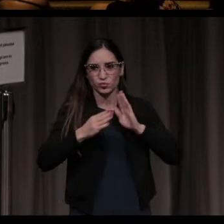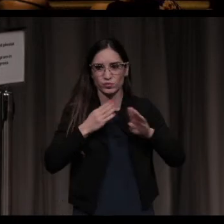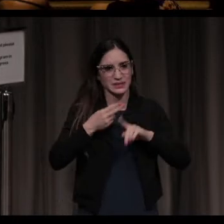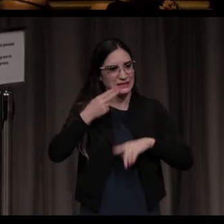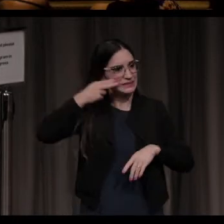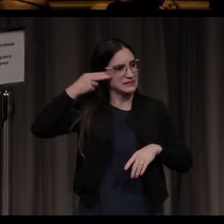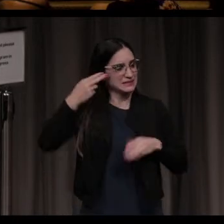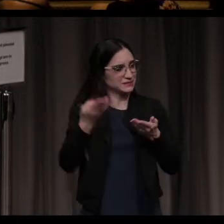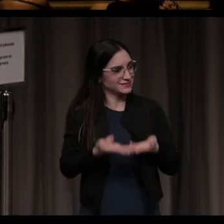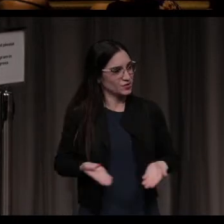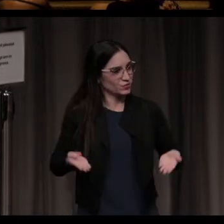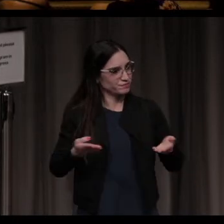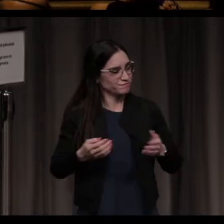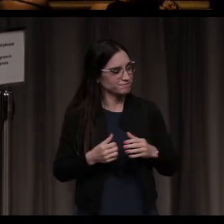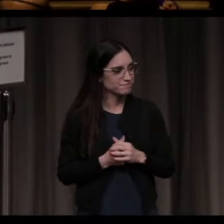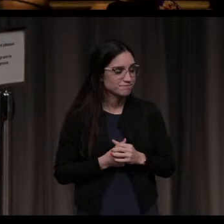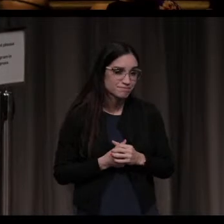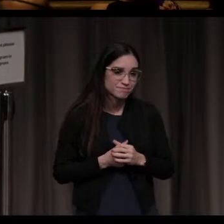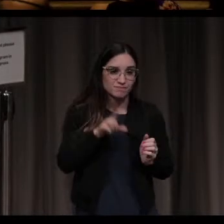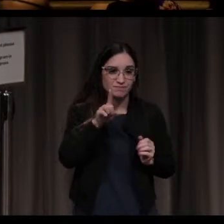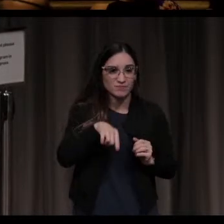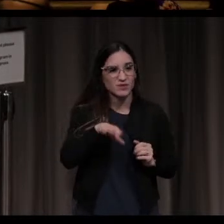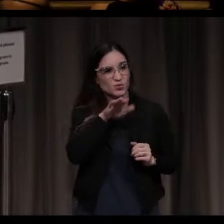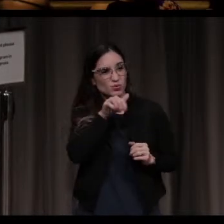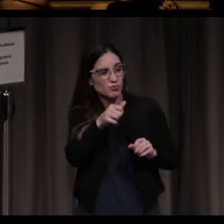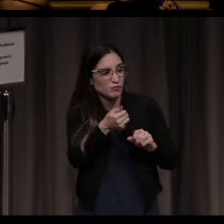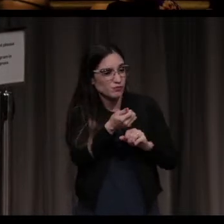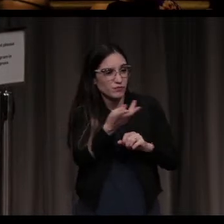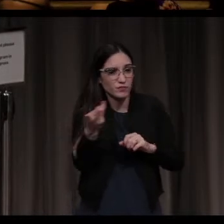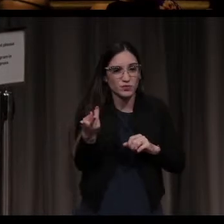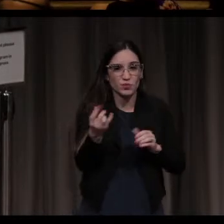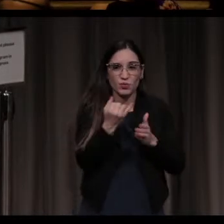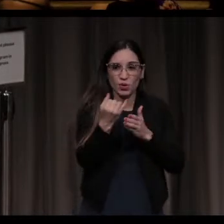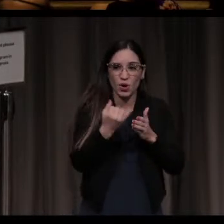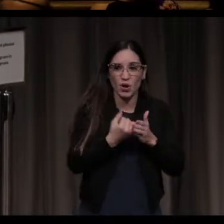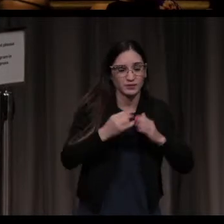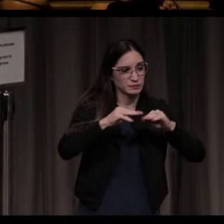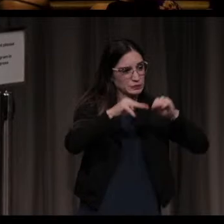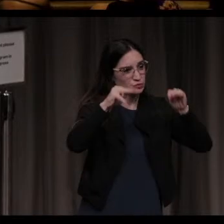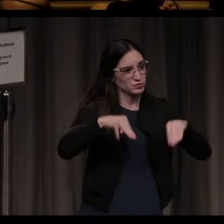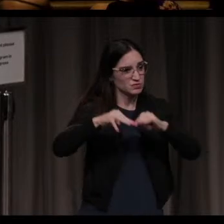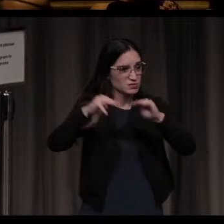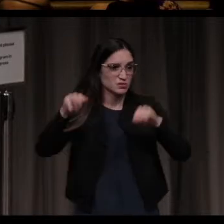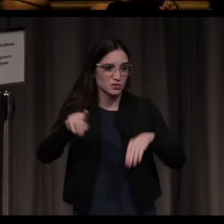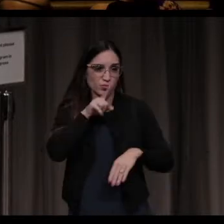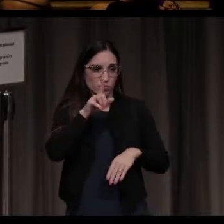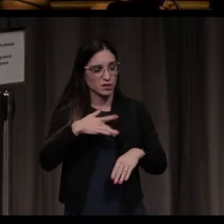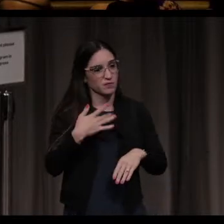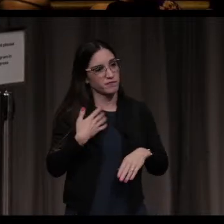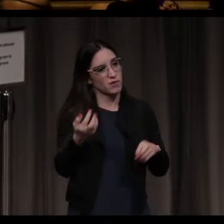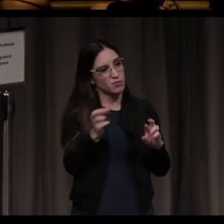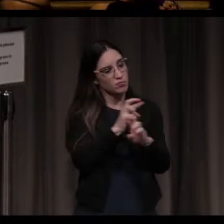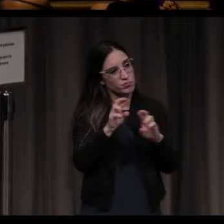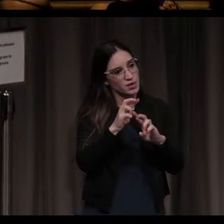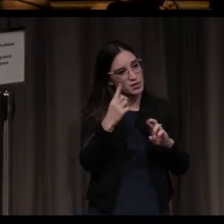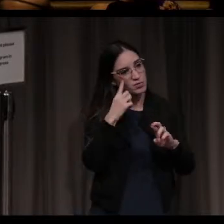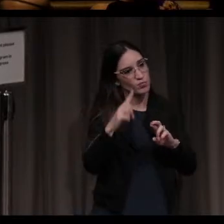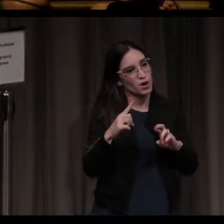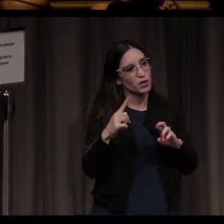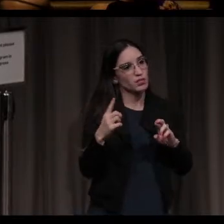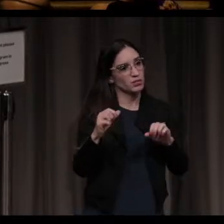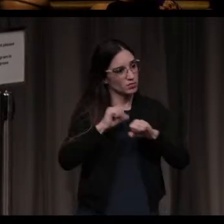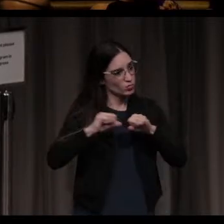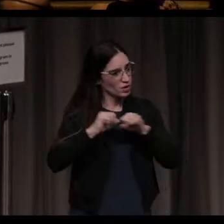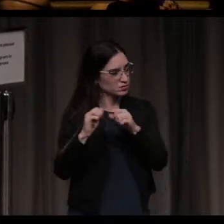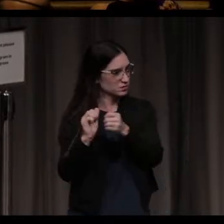that there's quite a few art institutions that are leading the way on this front of reconciliation and collaboration. Like